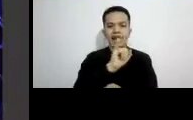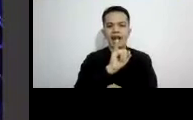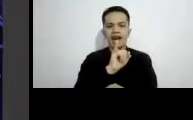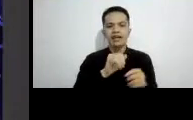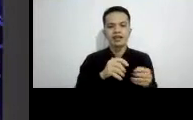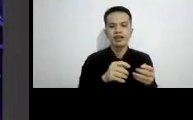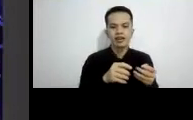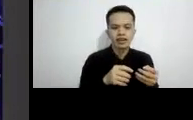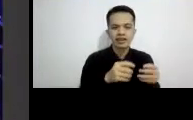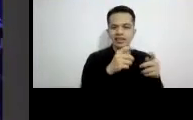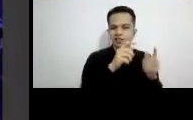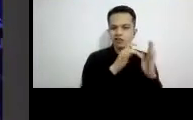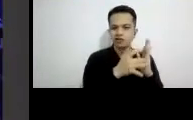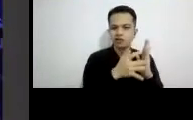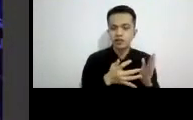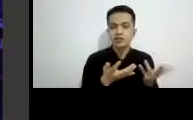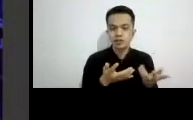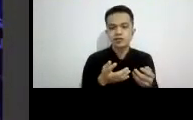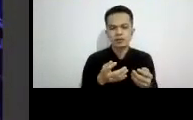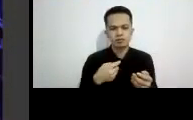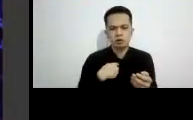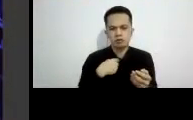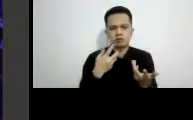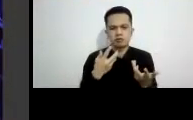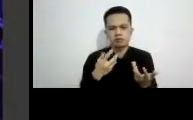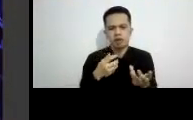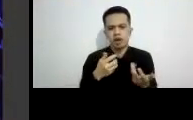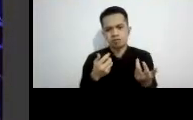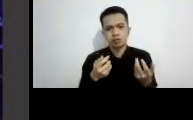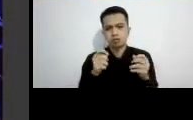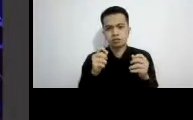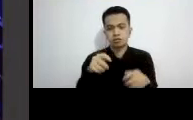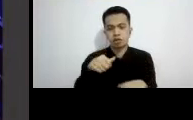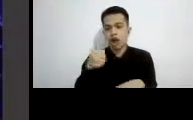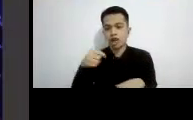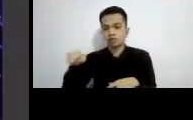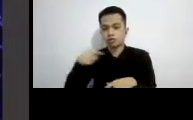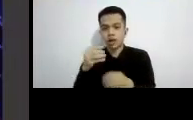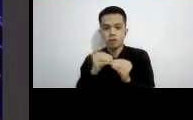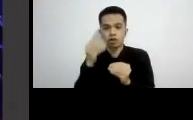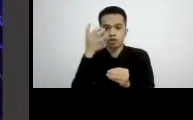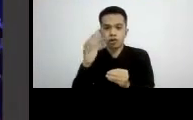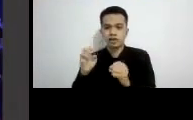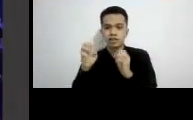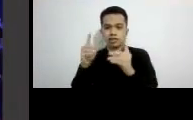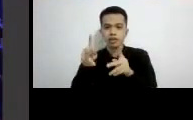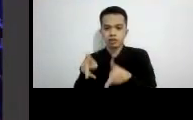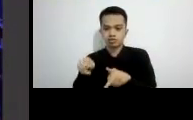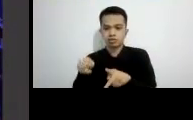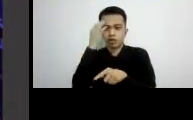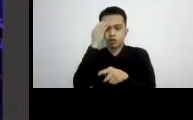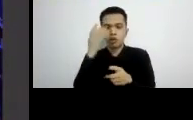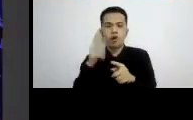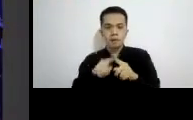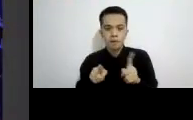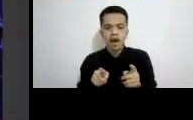technologies. And the implications of that, I have no idea. People with PhDs would have ideas. But the idea here is that